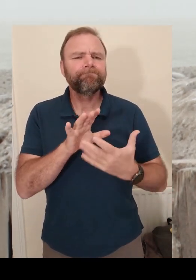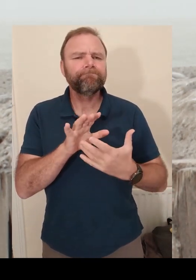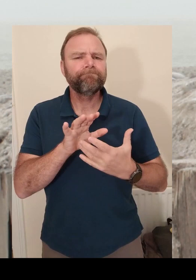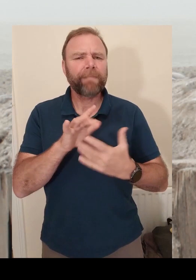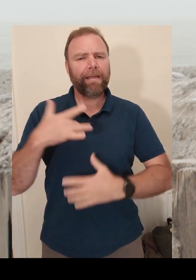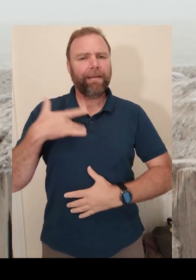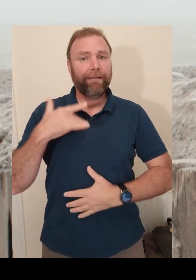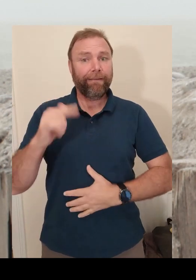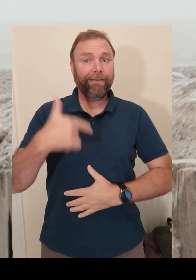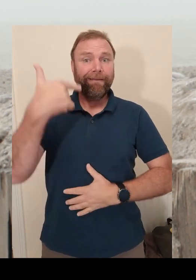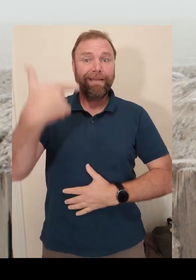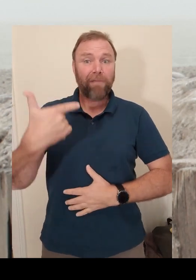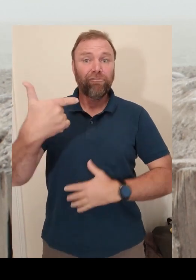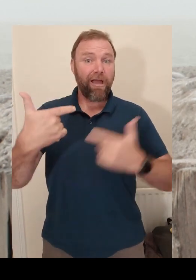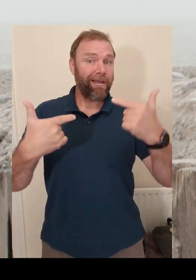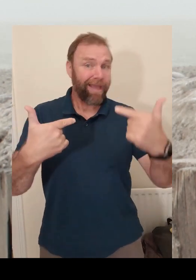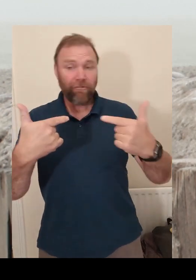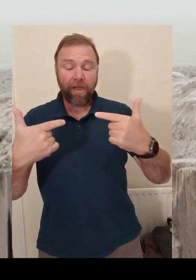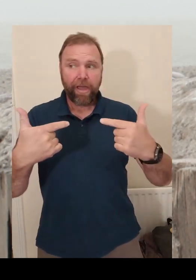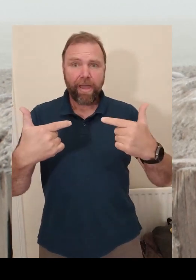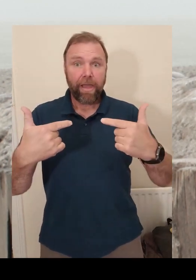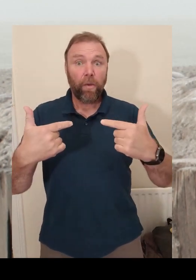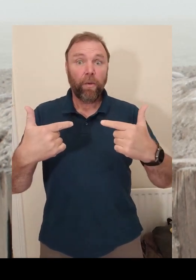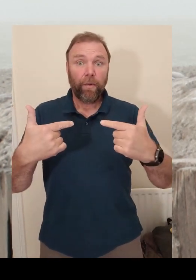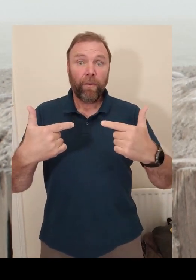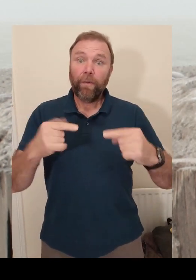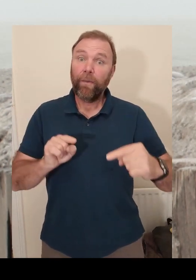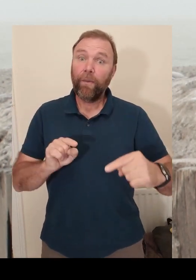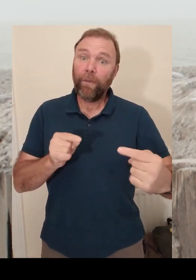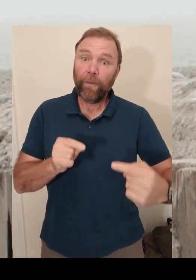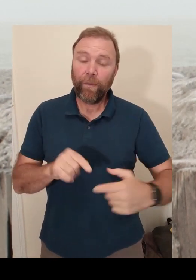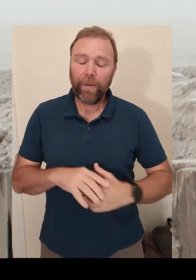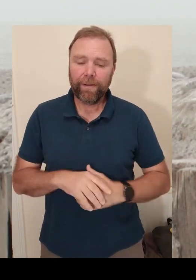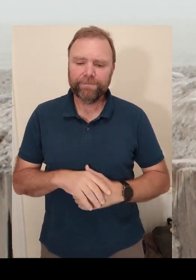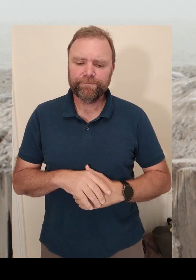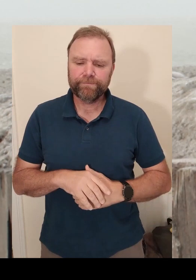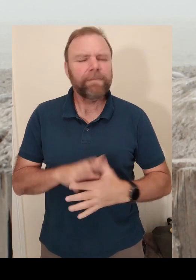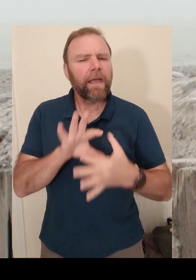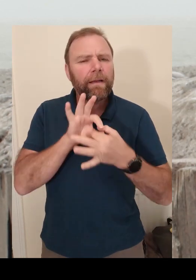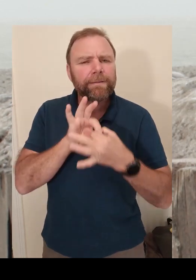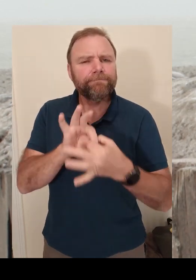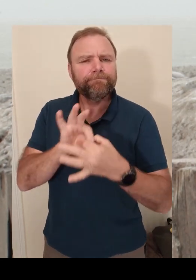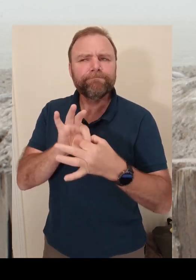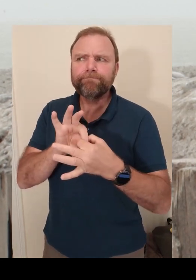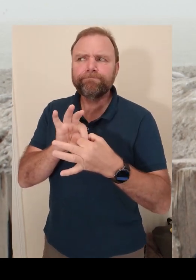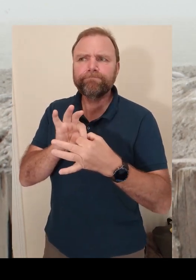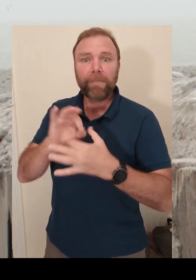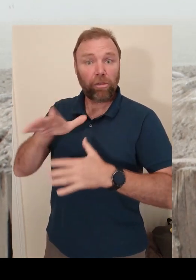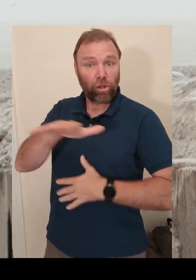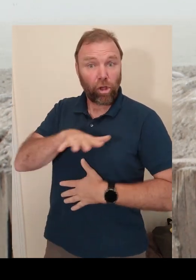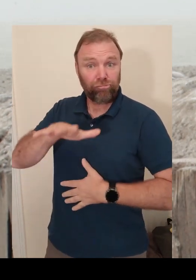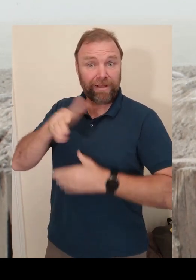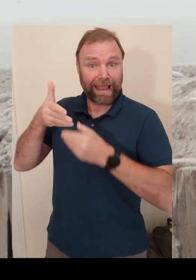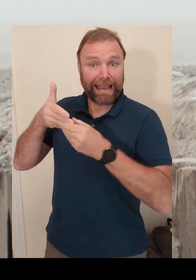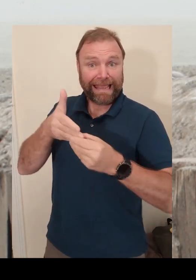Working in front of live cameras is a challenge. Working with the